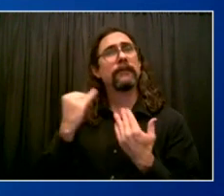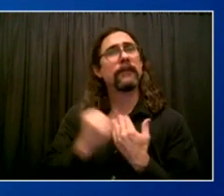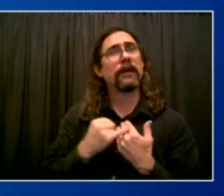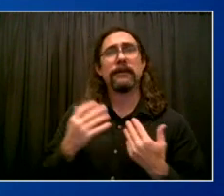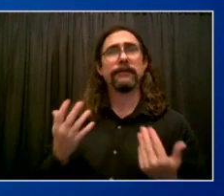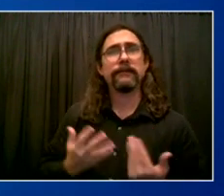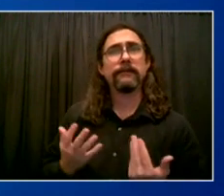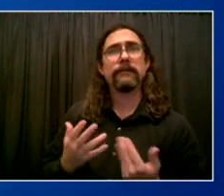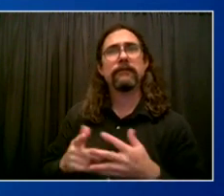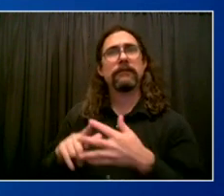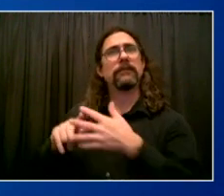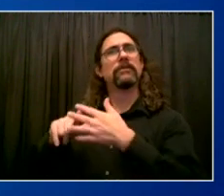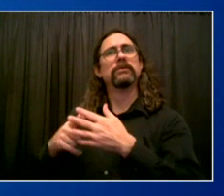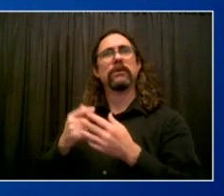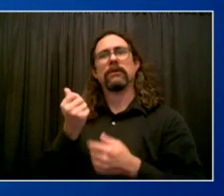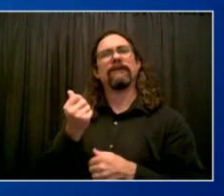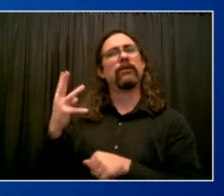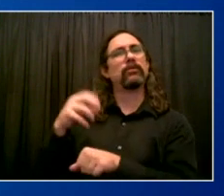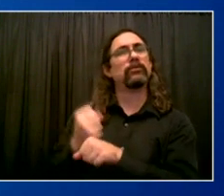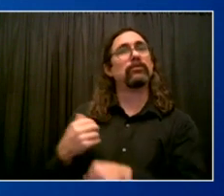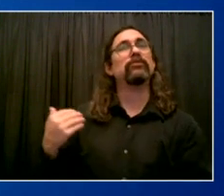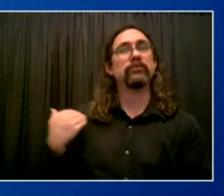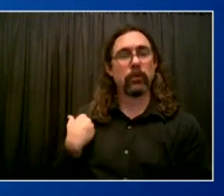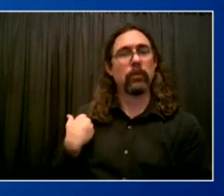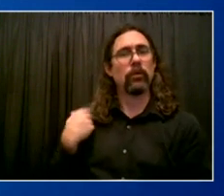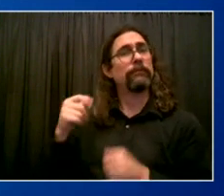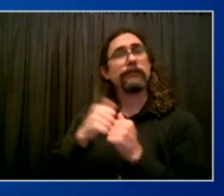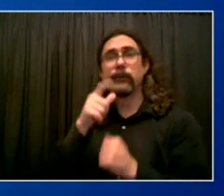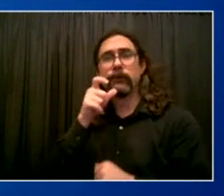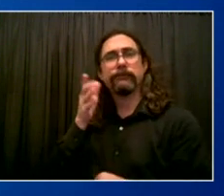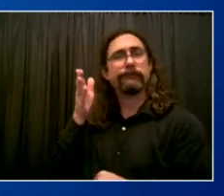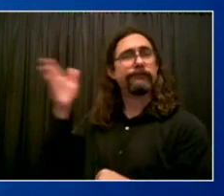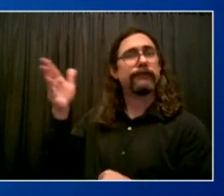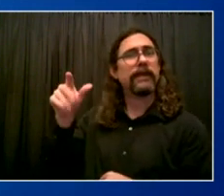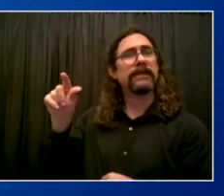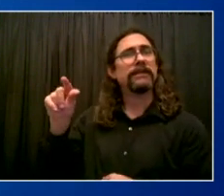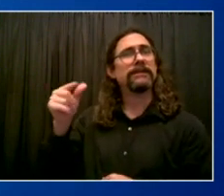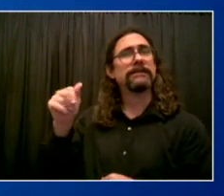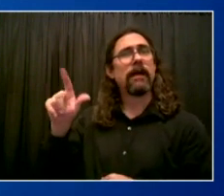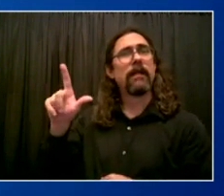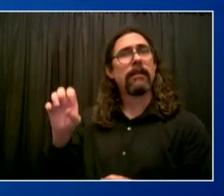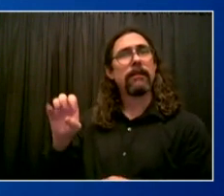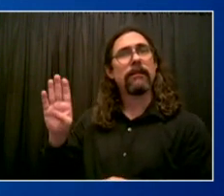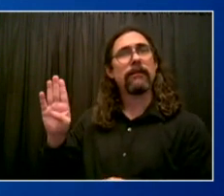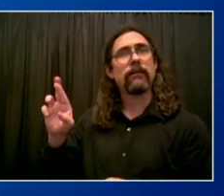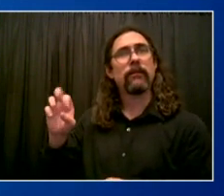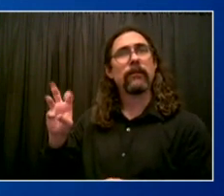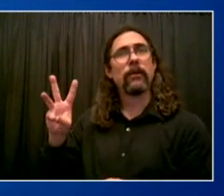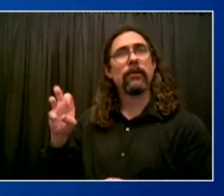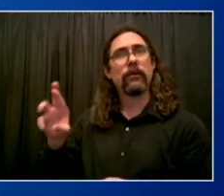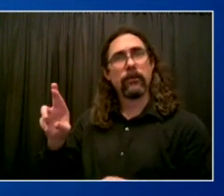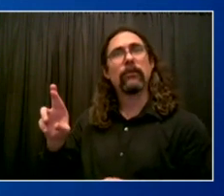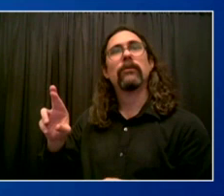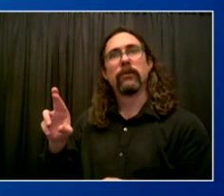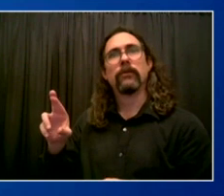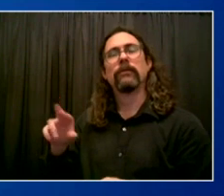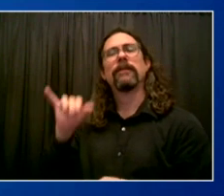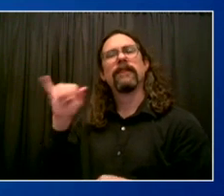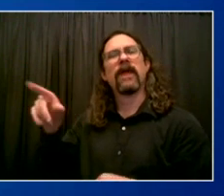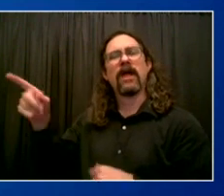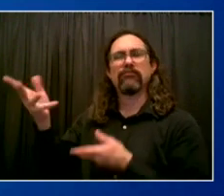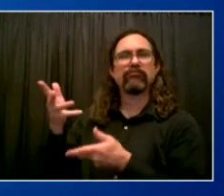looking at the Colonel Charles Young Field on 143rd to 145th on Lenox Avenue in